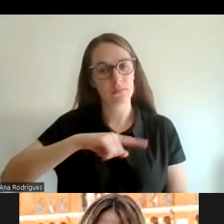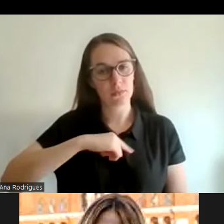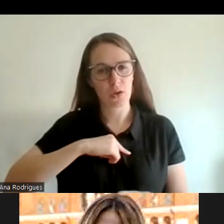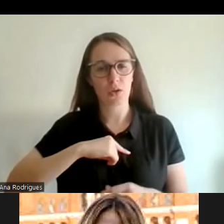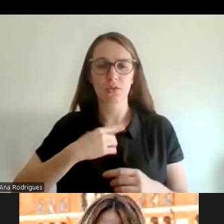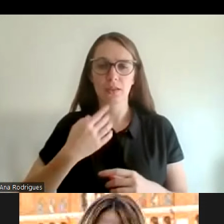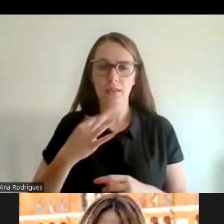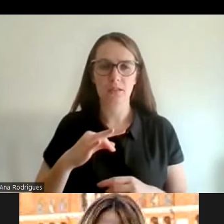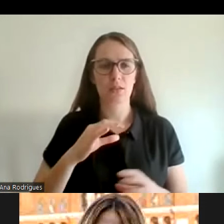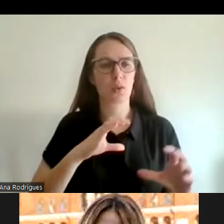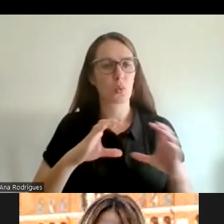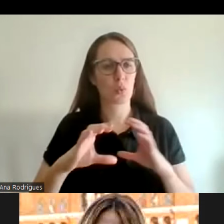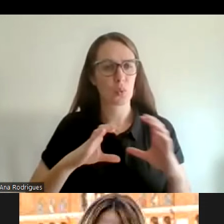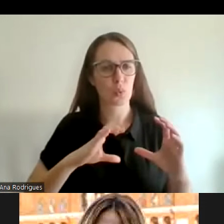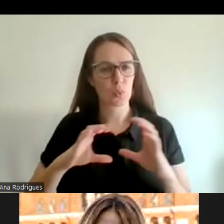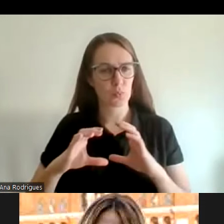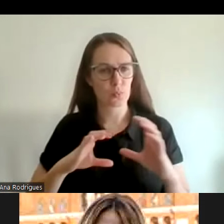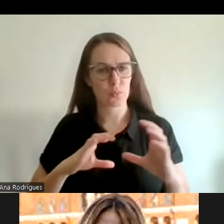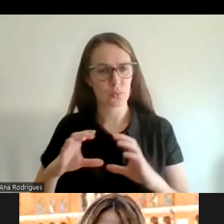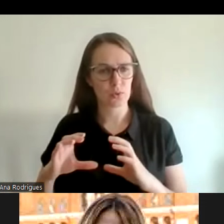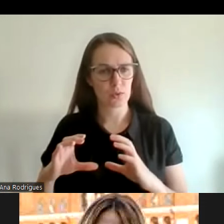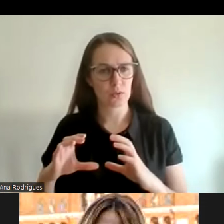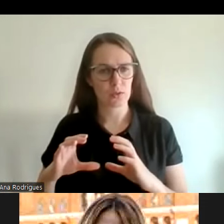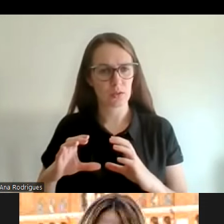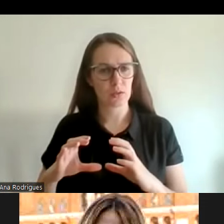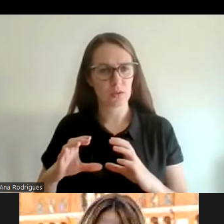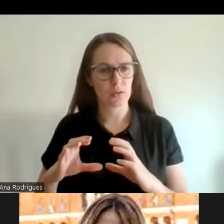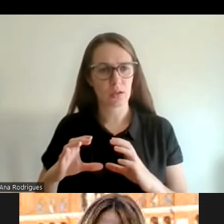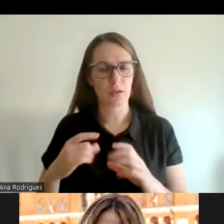communication of the